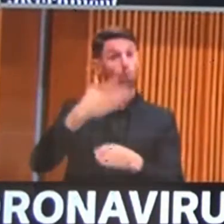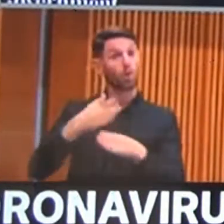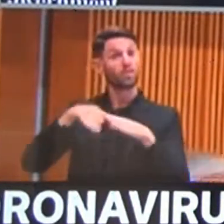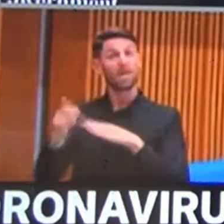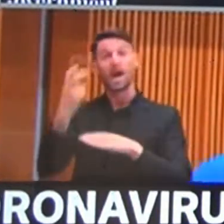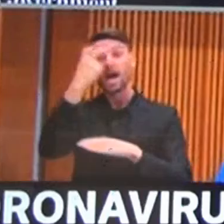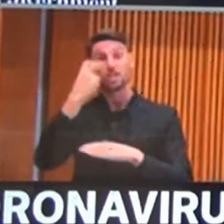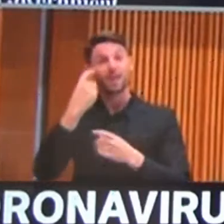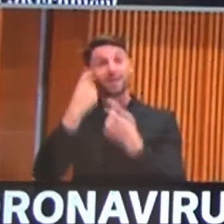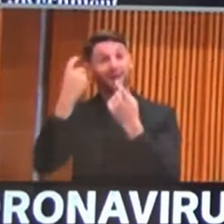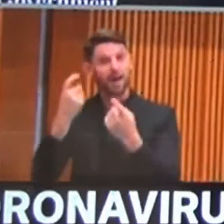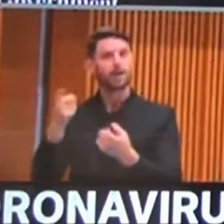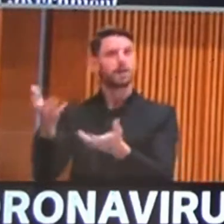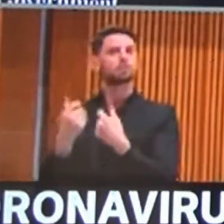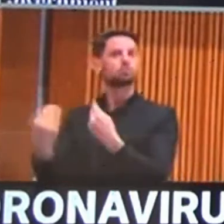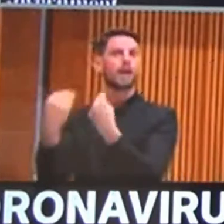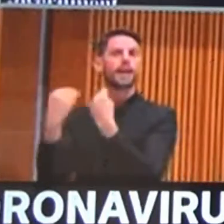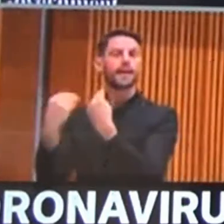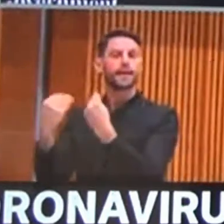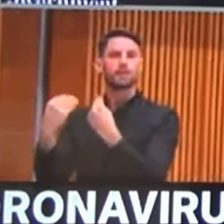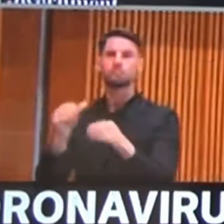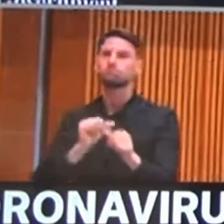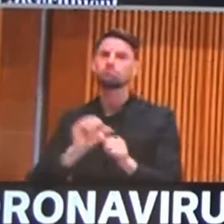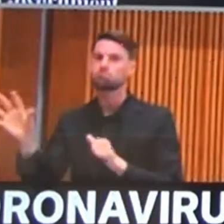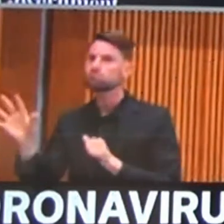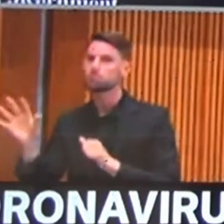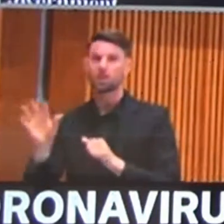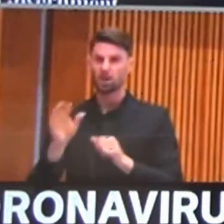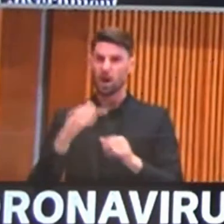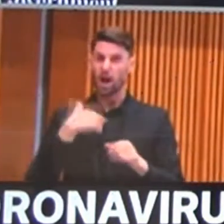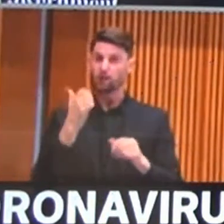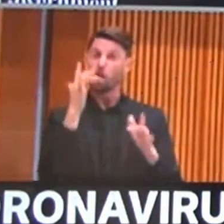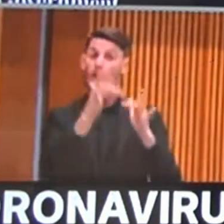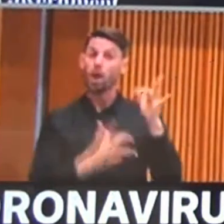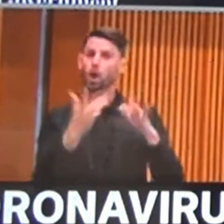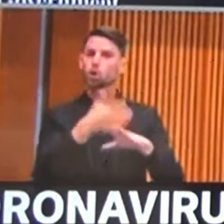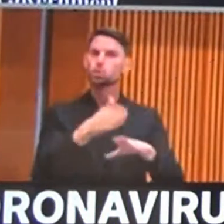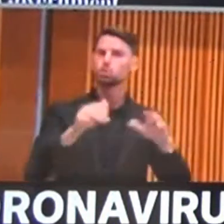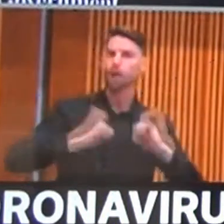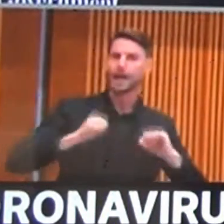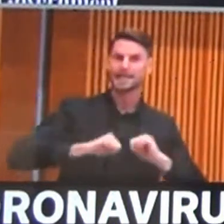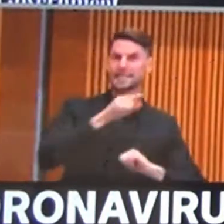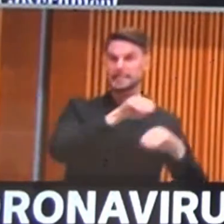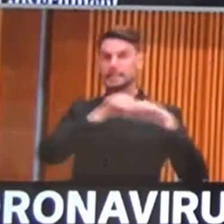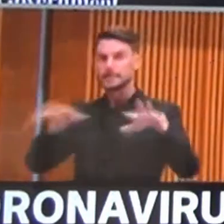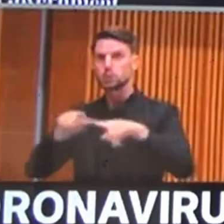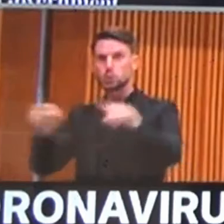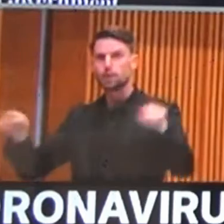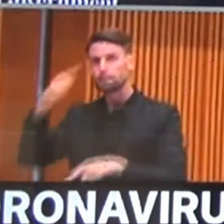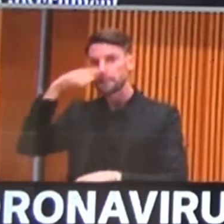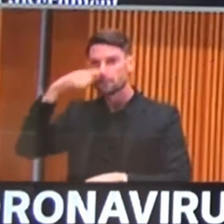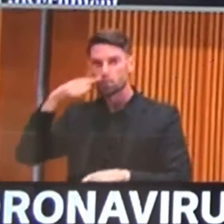over 430,000 infection control training modules across the country. And in our hospitals,